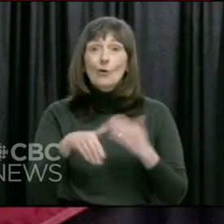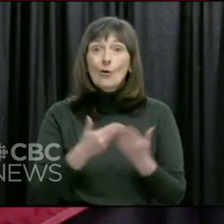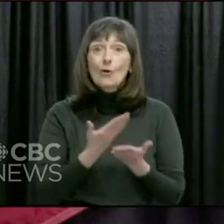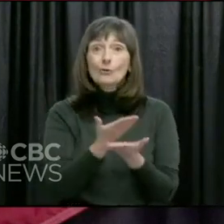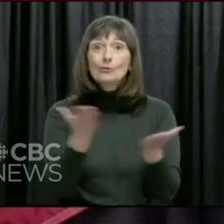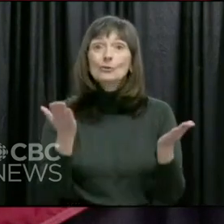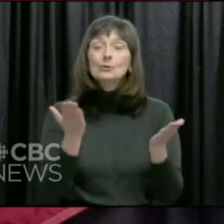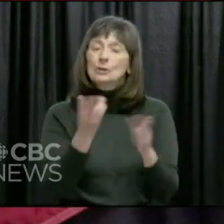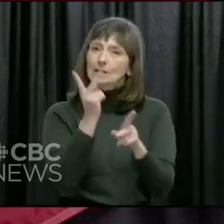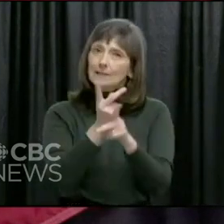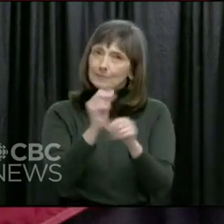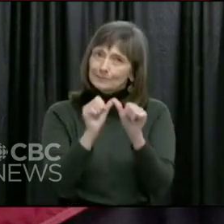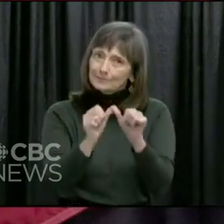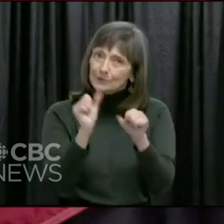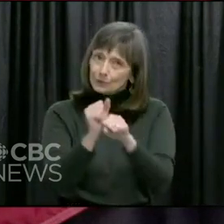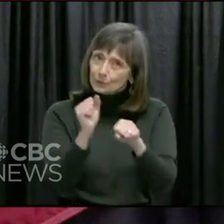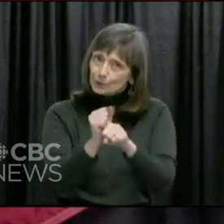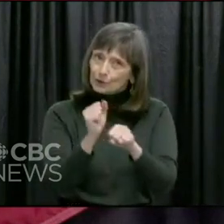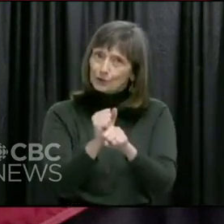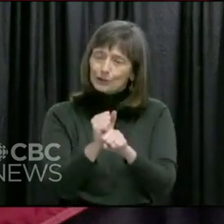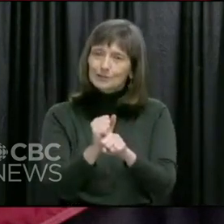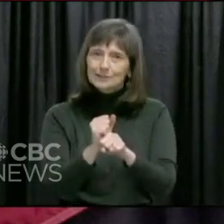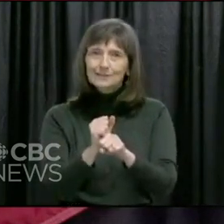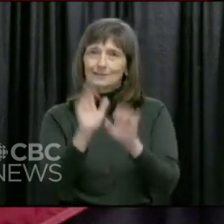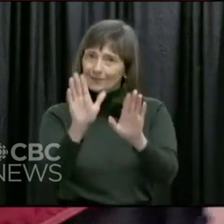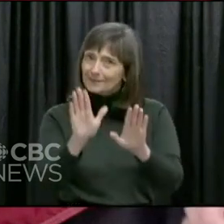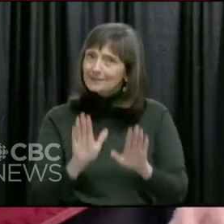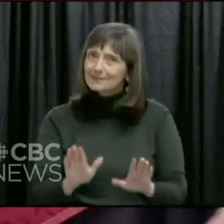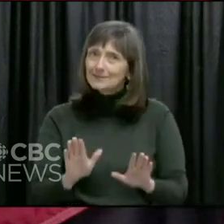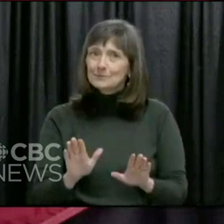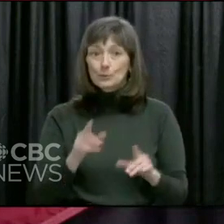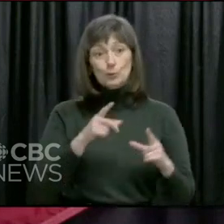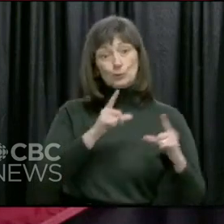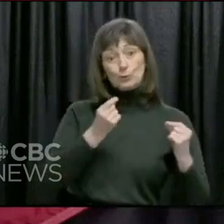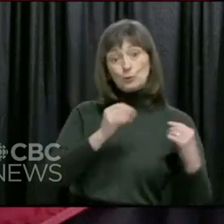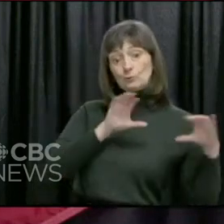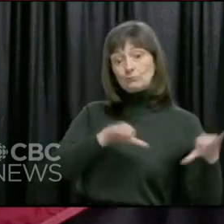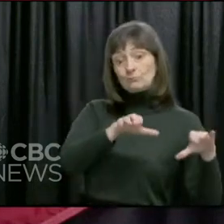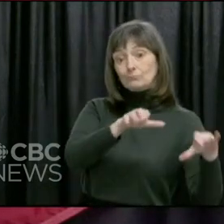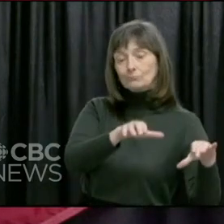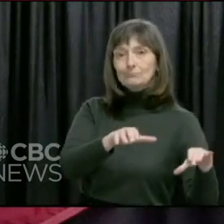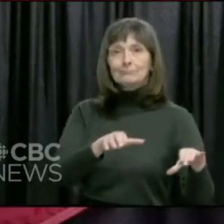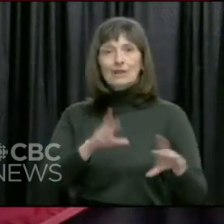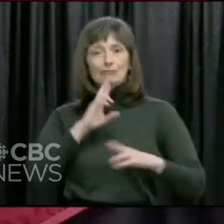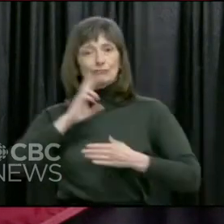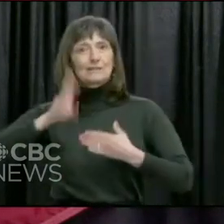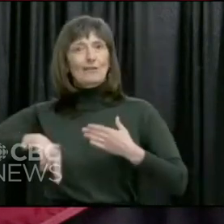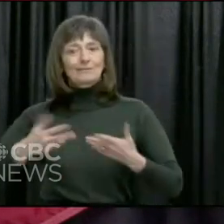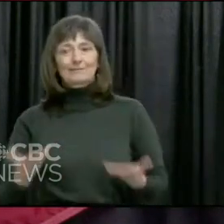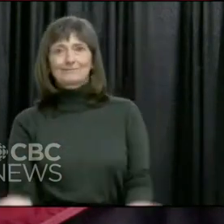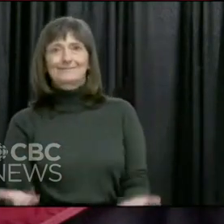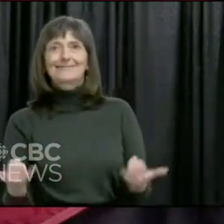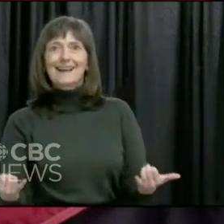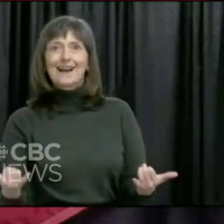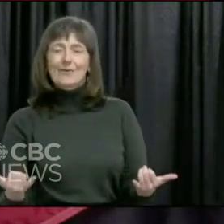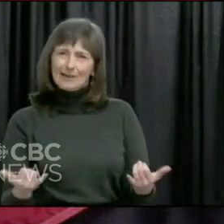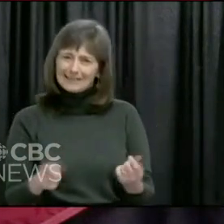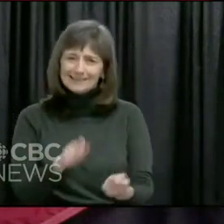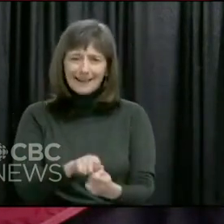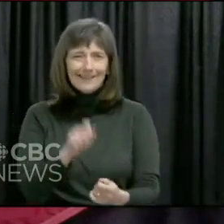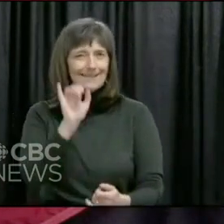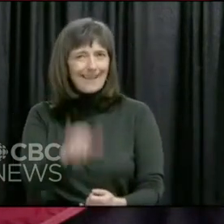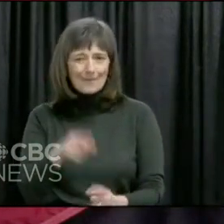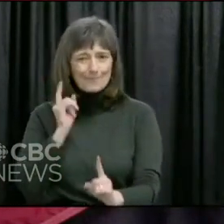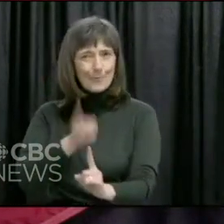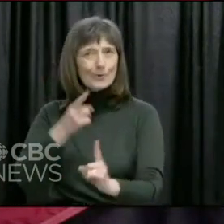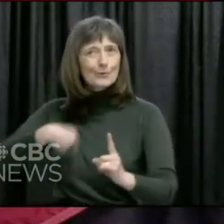and Labrador, keep up the great work. Your actions are providing some great results. This is exactly what we've been striving for and is